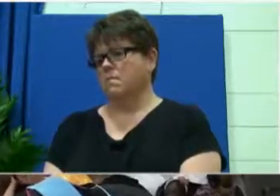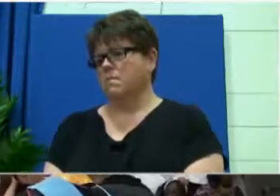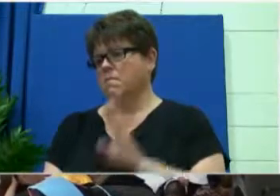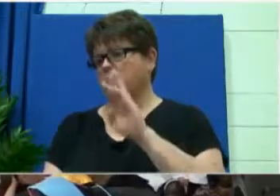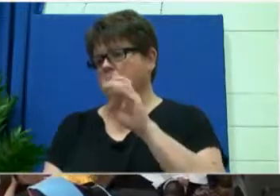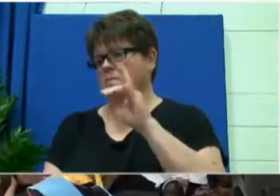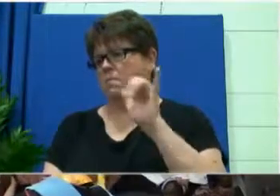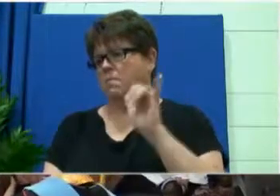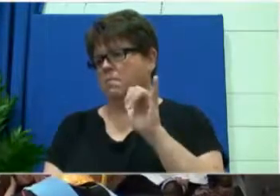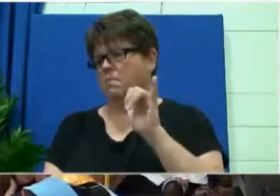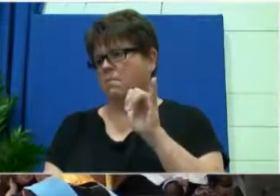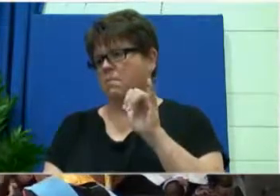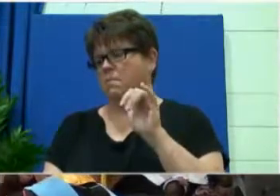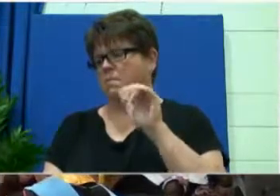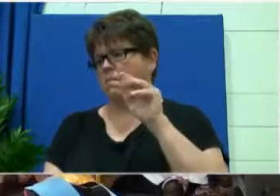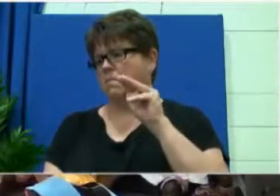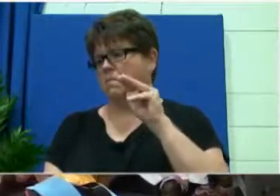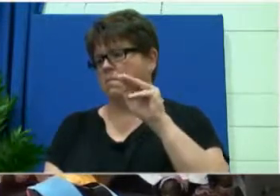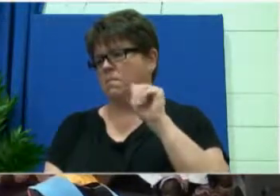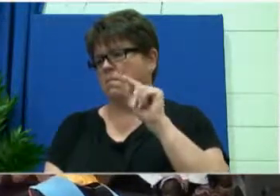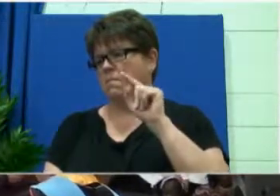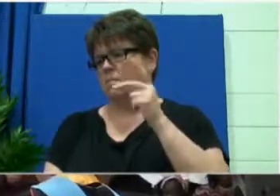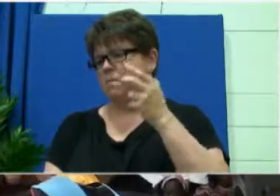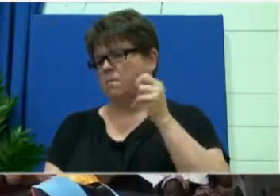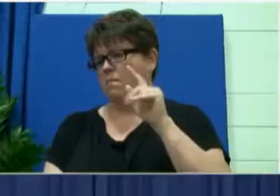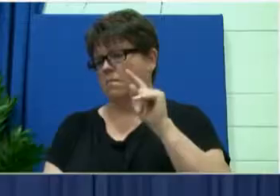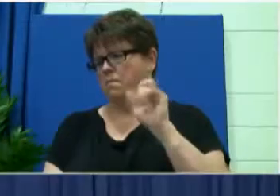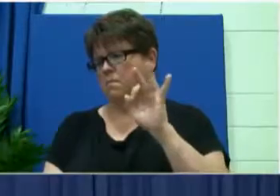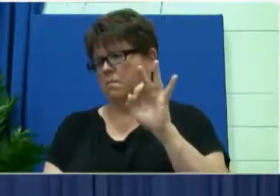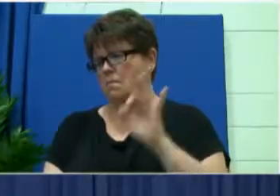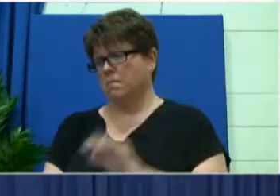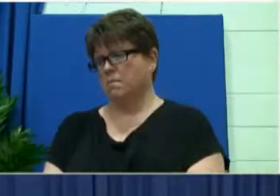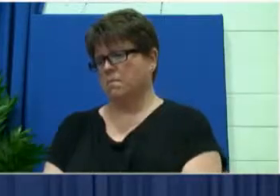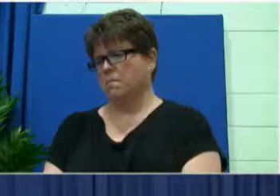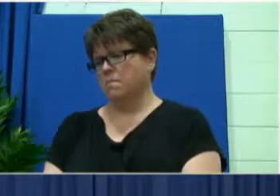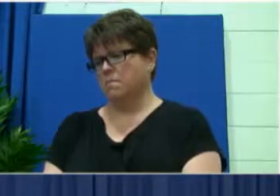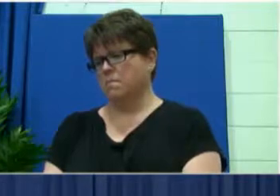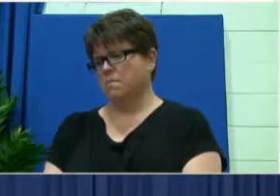Bradley Stephen Mashoff, Associate in Arts.